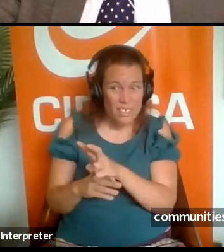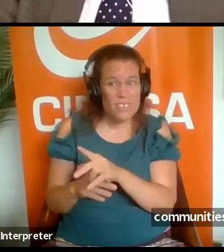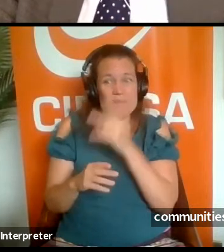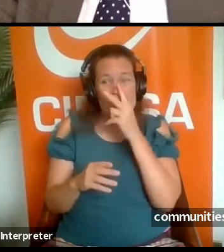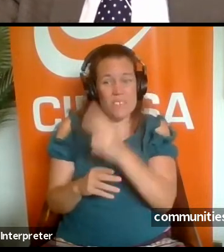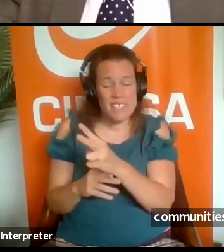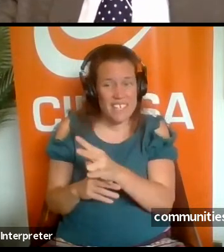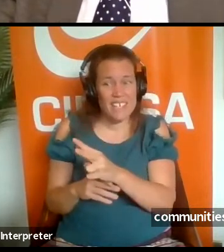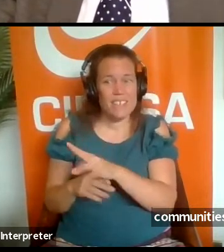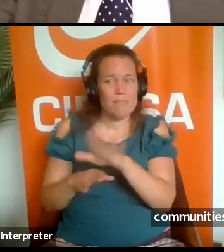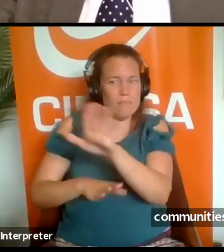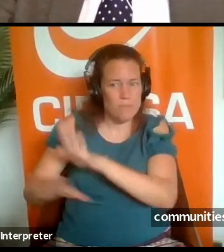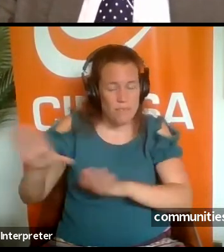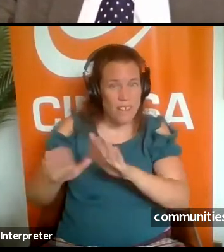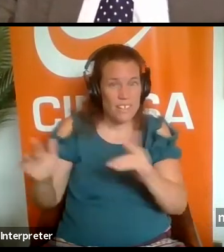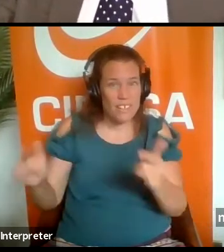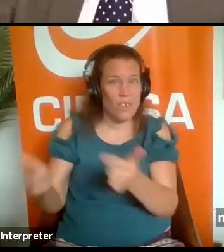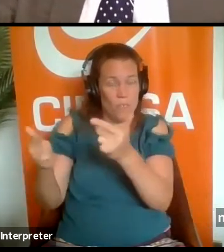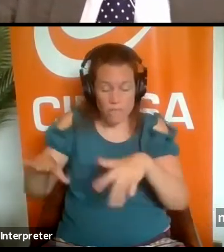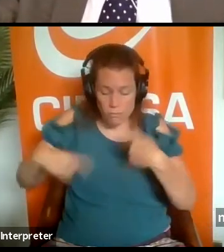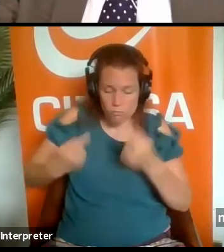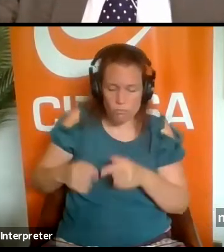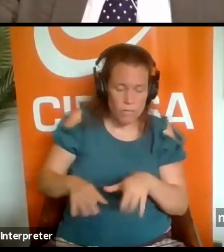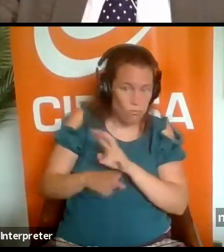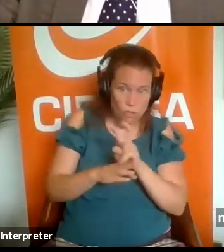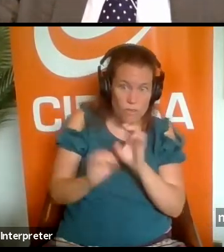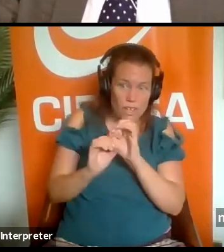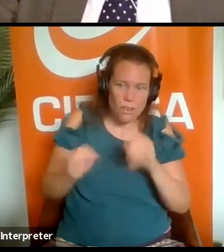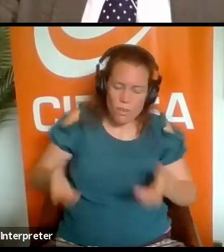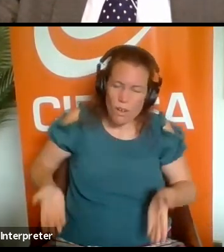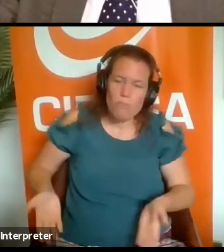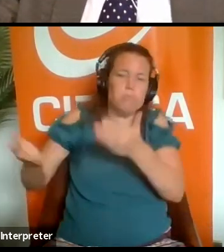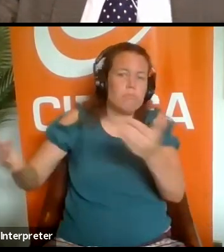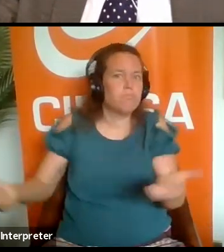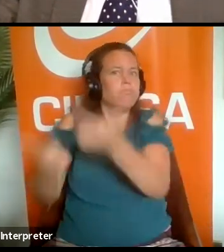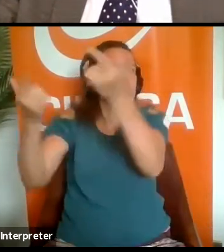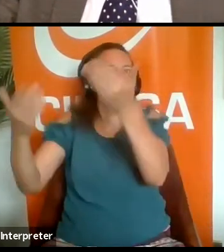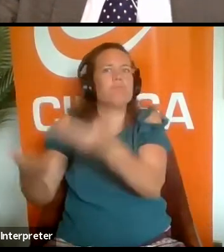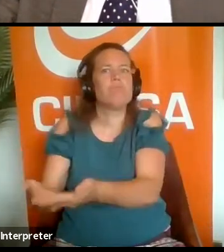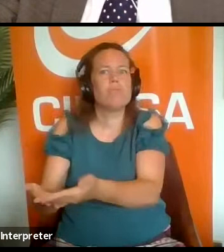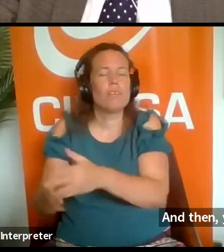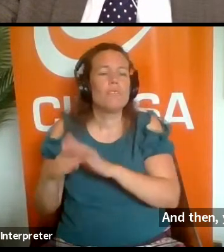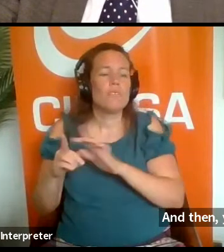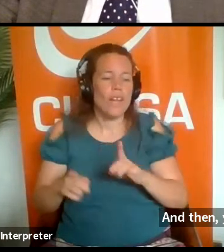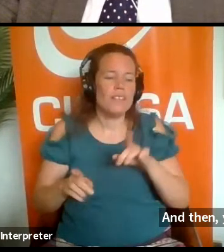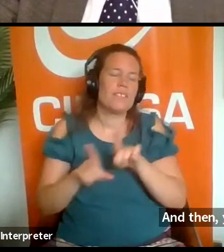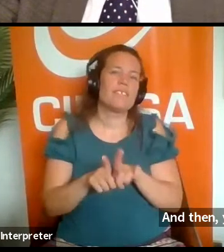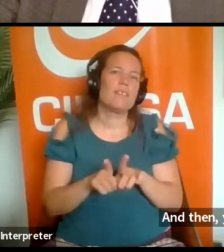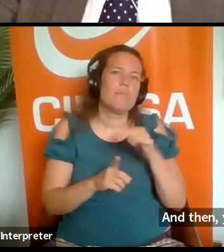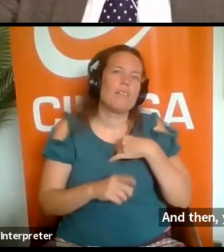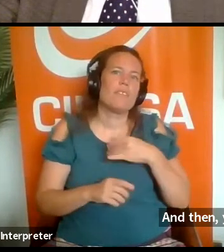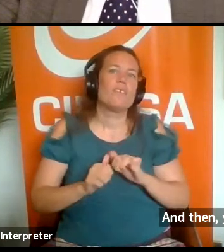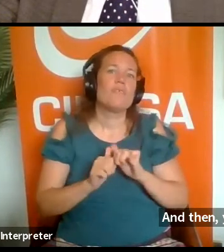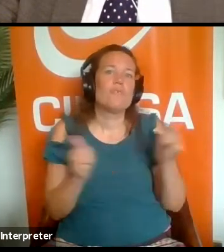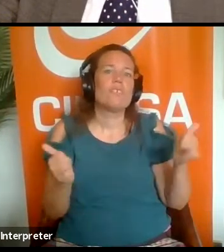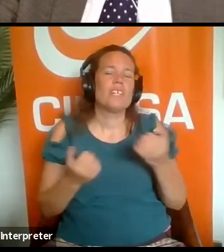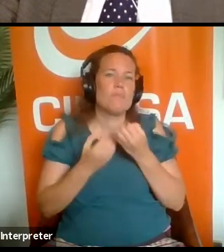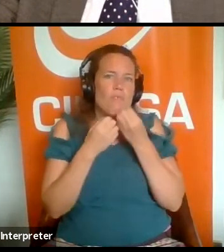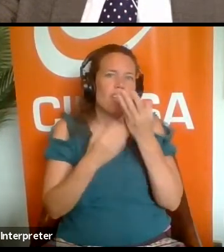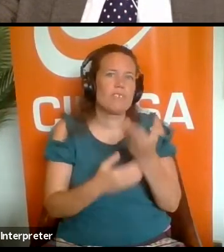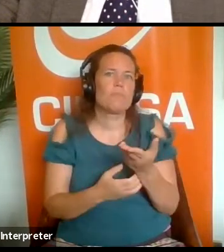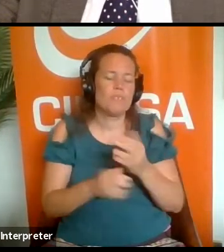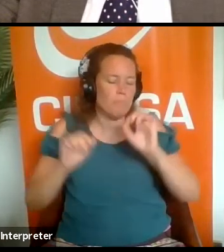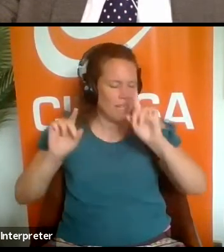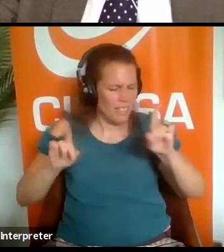then should we the surveillance would mean also that this is a breach to freedom of expression. You can't maybe talk because